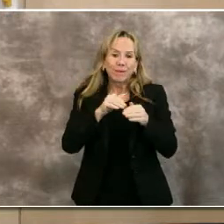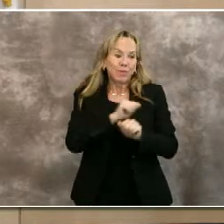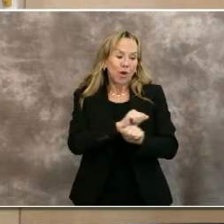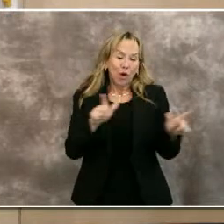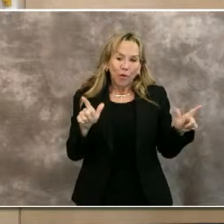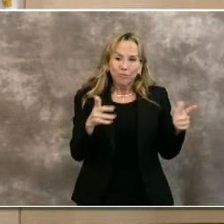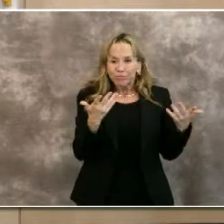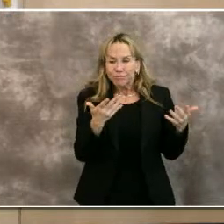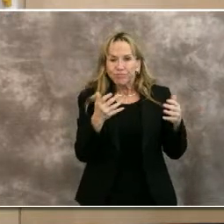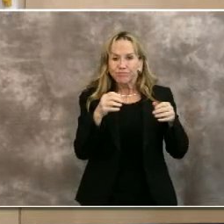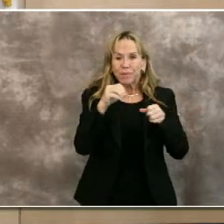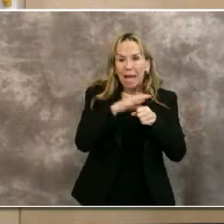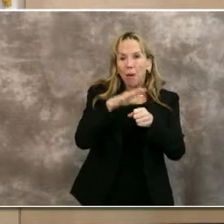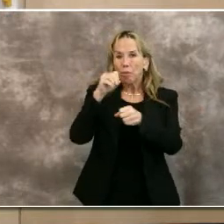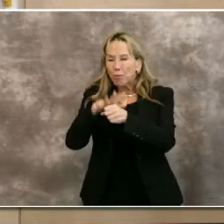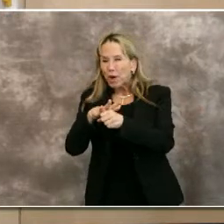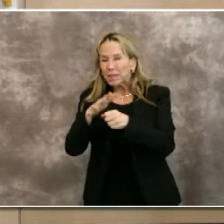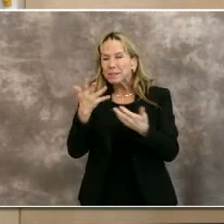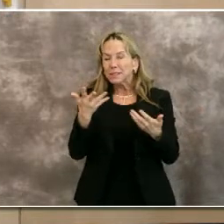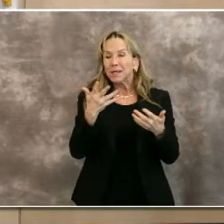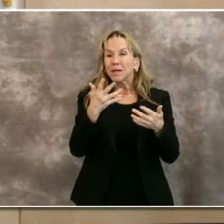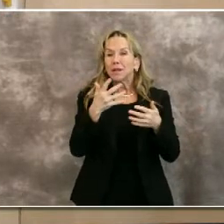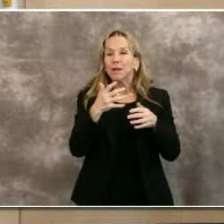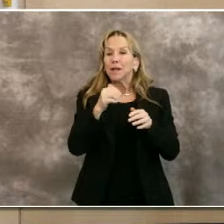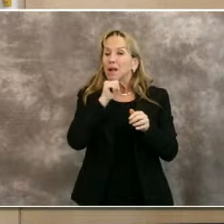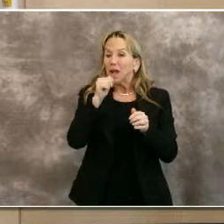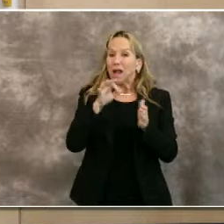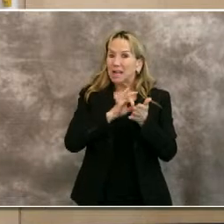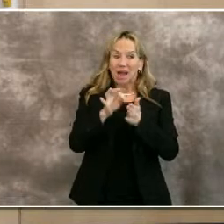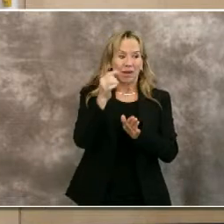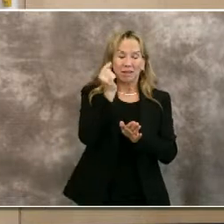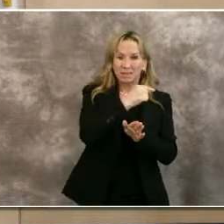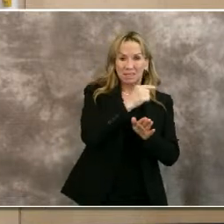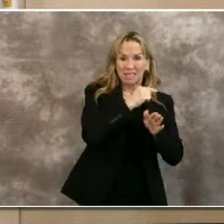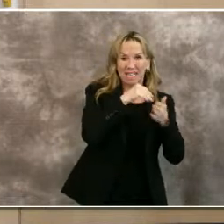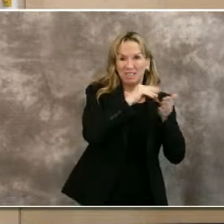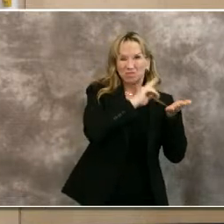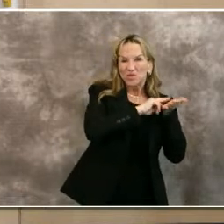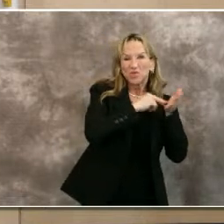locations aside from the congregate settings.